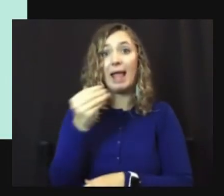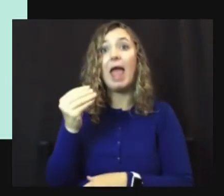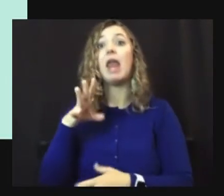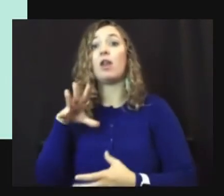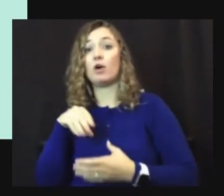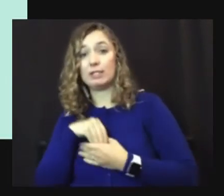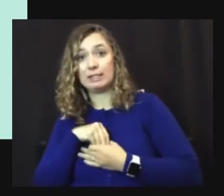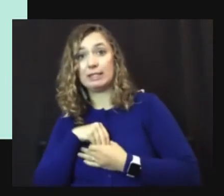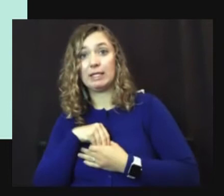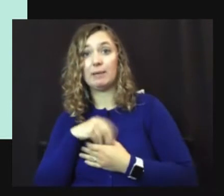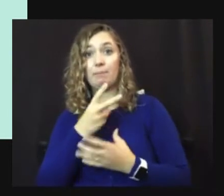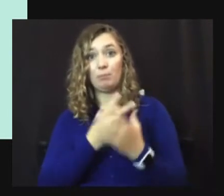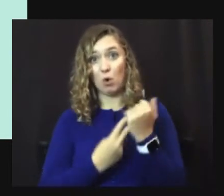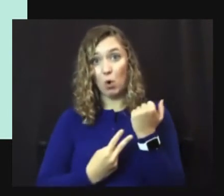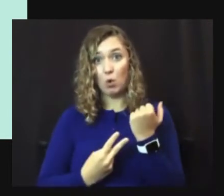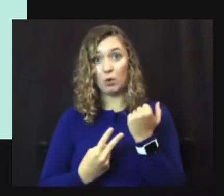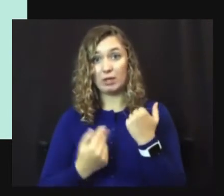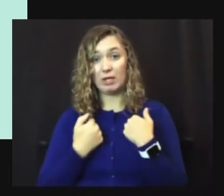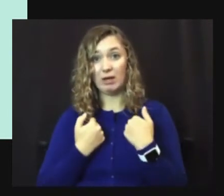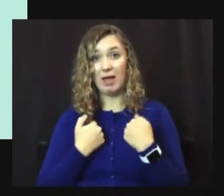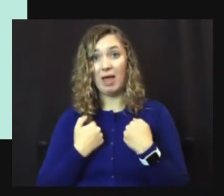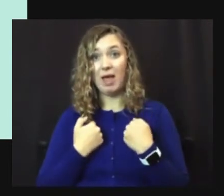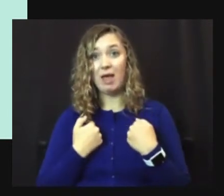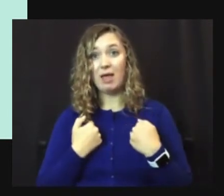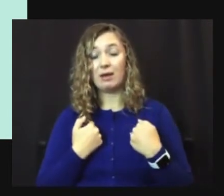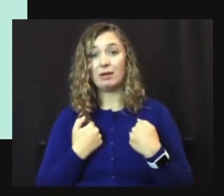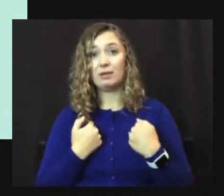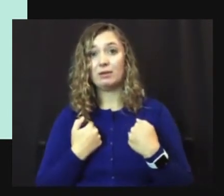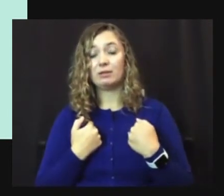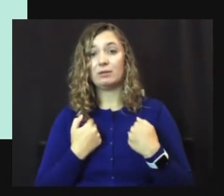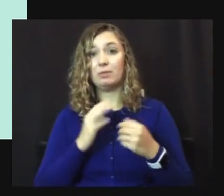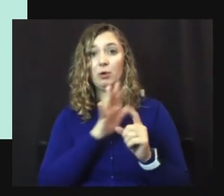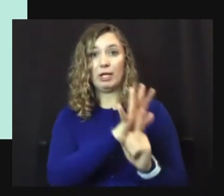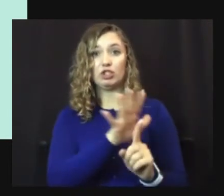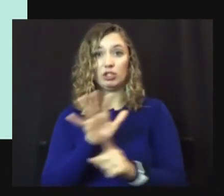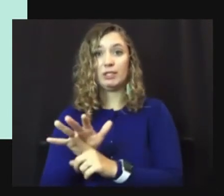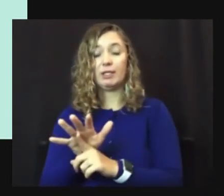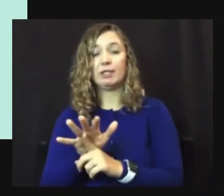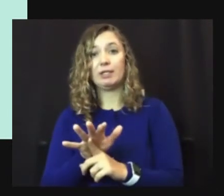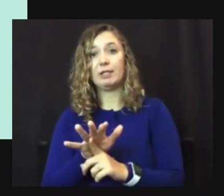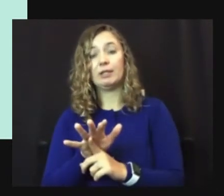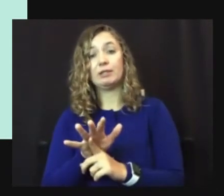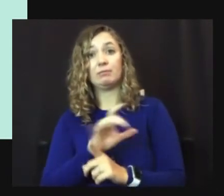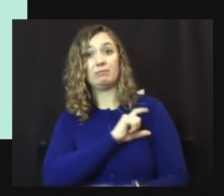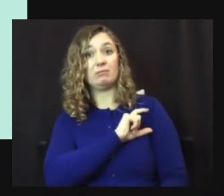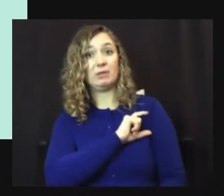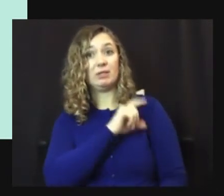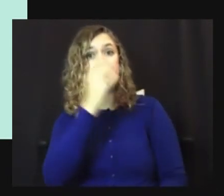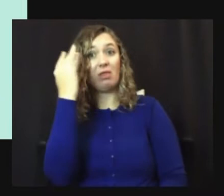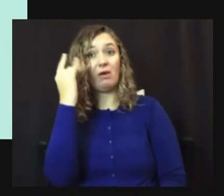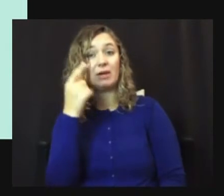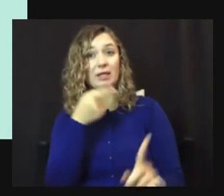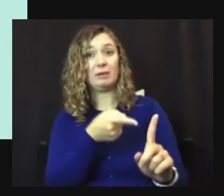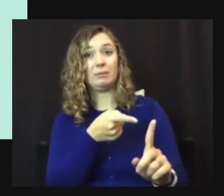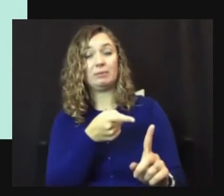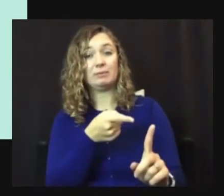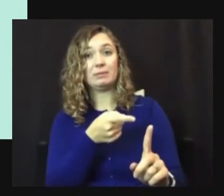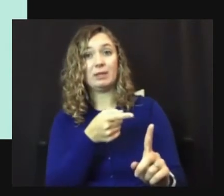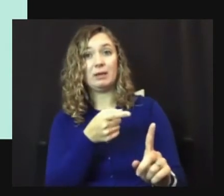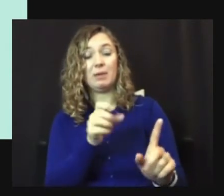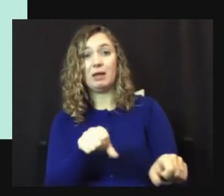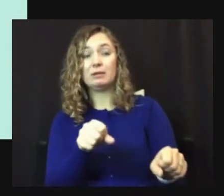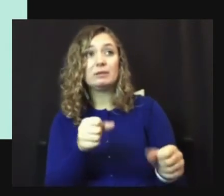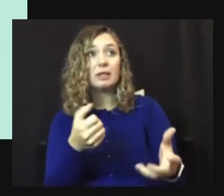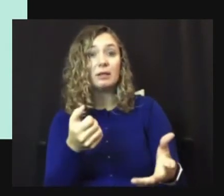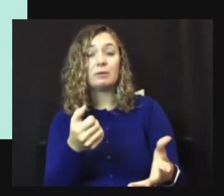that he had both of those oppressions. Police thought he was possibly